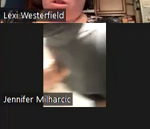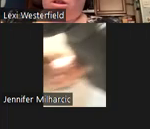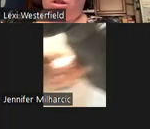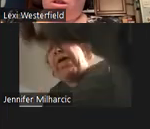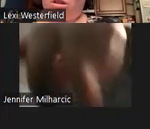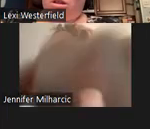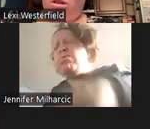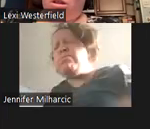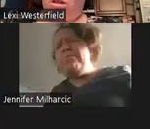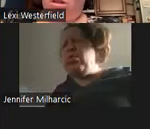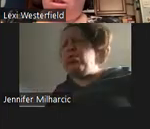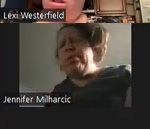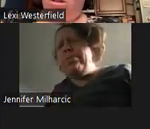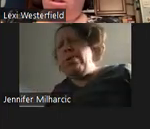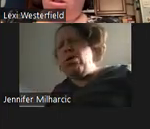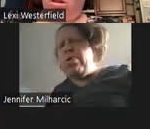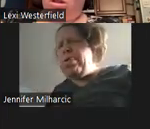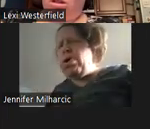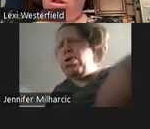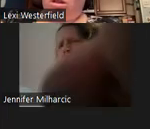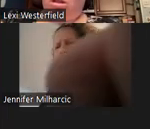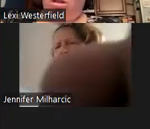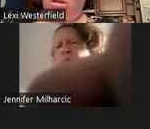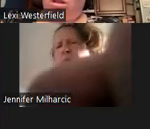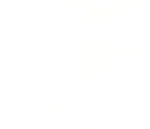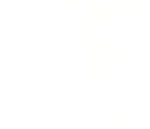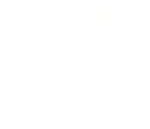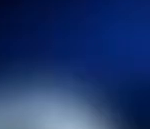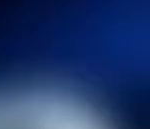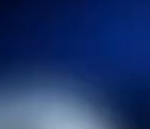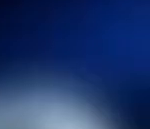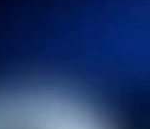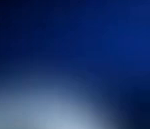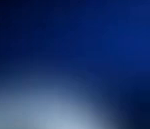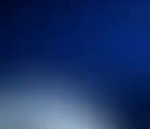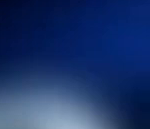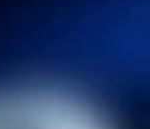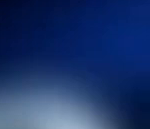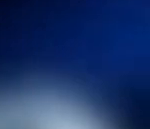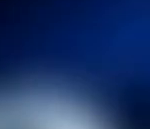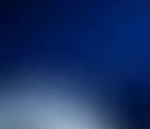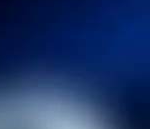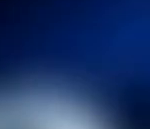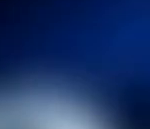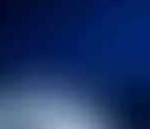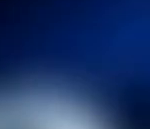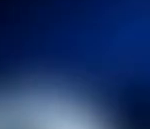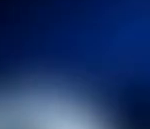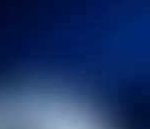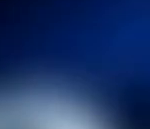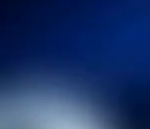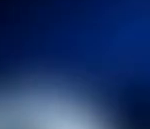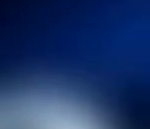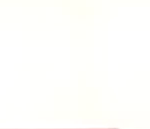You have to switch the view. Hold on one second. Switch view to...